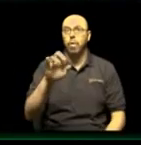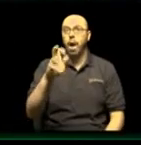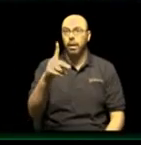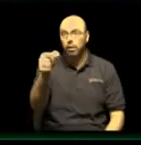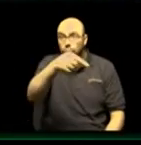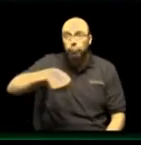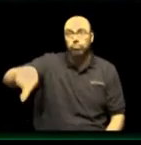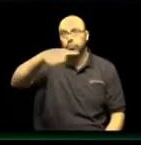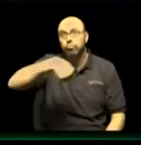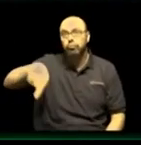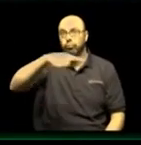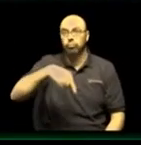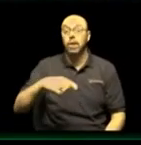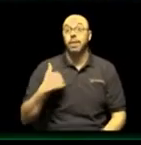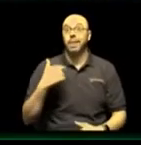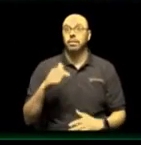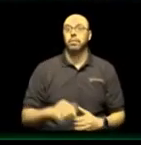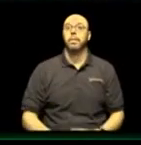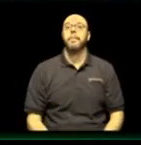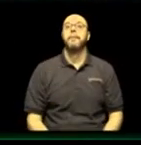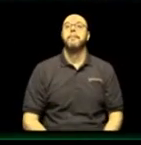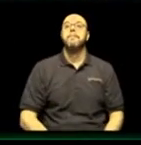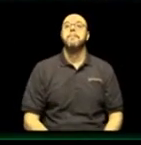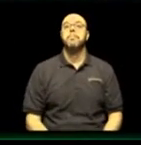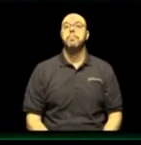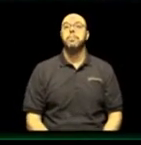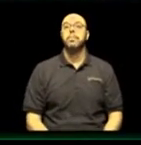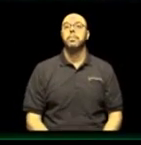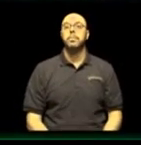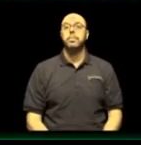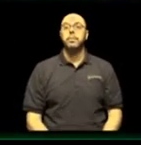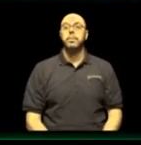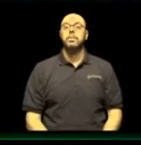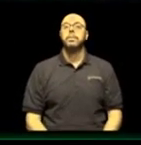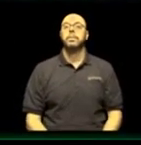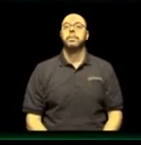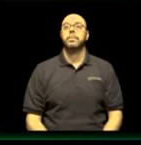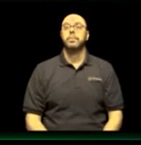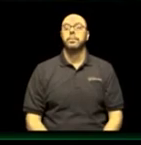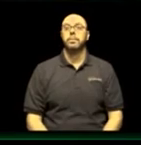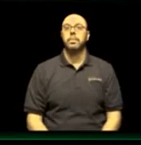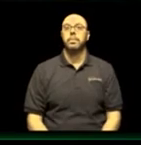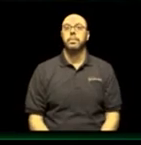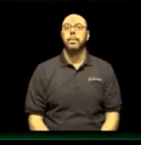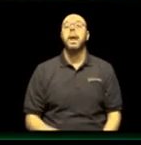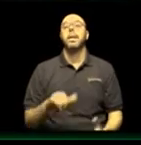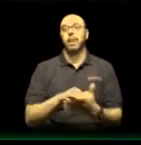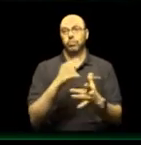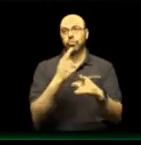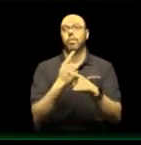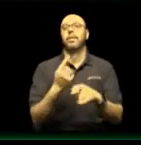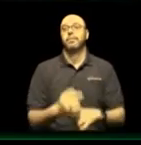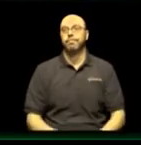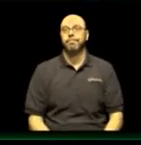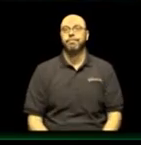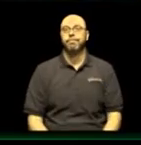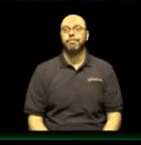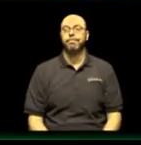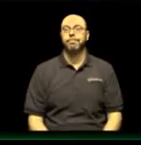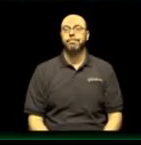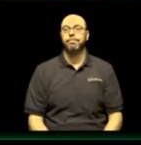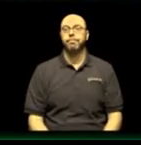very important that the spotter understand you and that you understand what the spotter is saying.